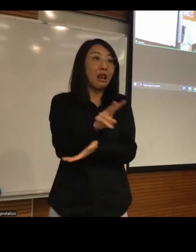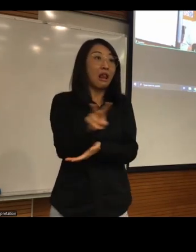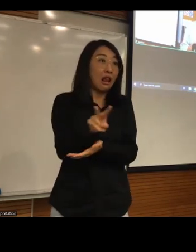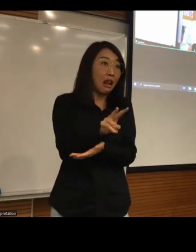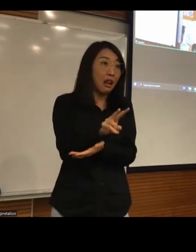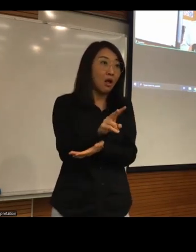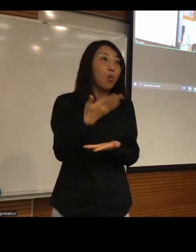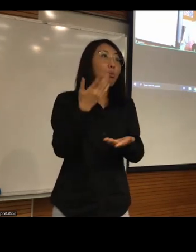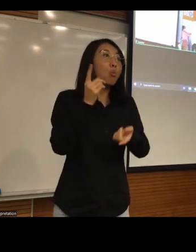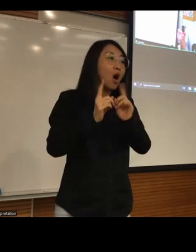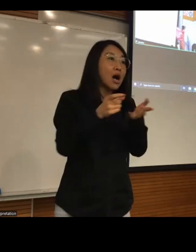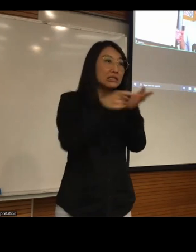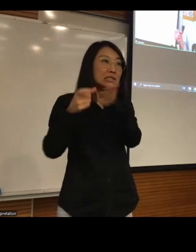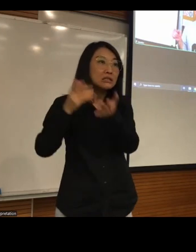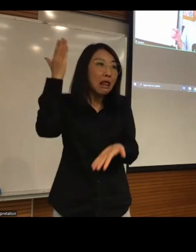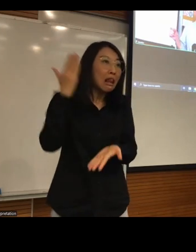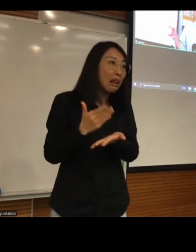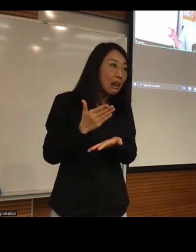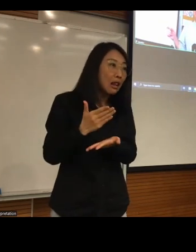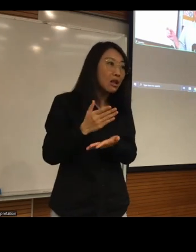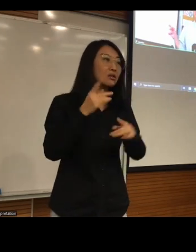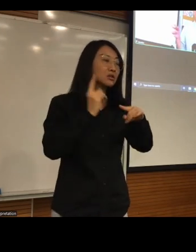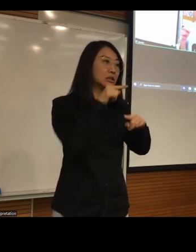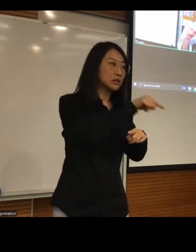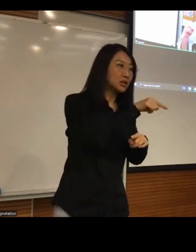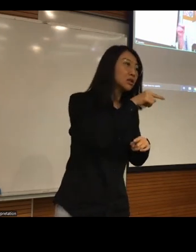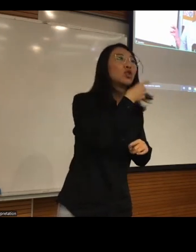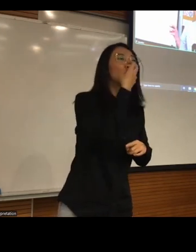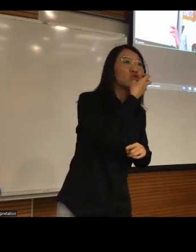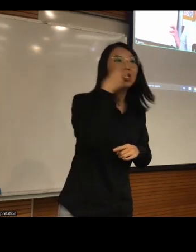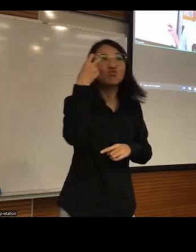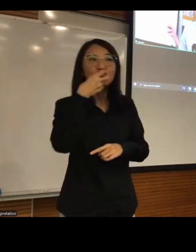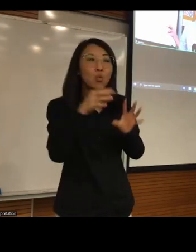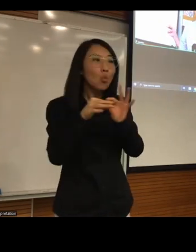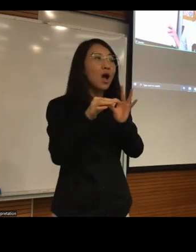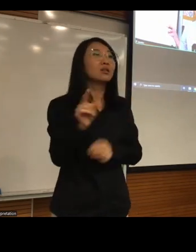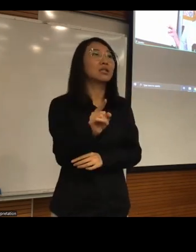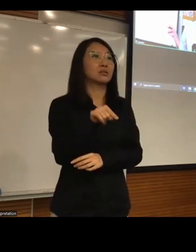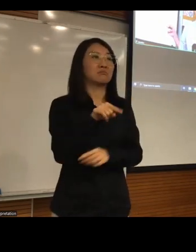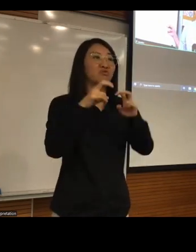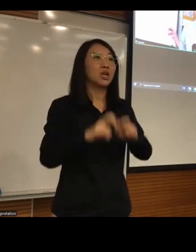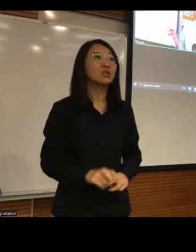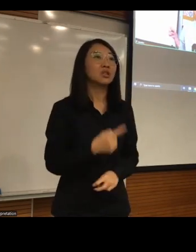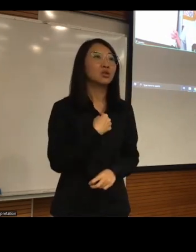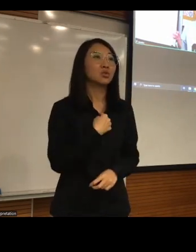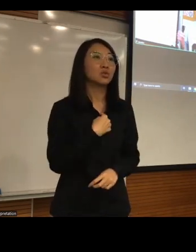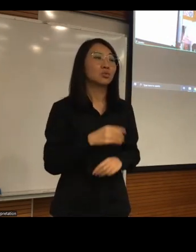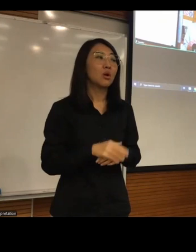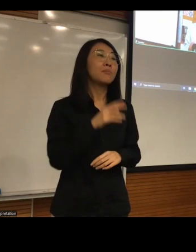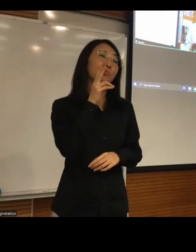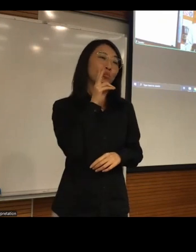is roughly measured by the number of words between 2 words that are in a relation between. Like if I